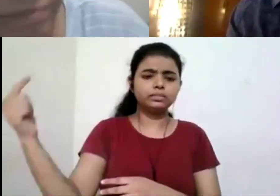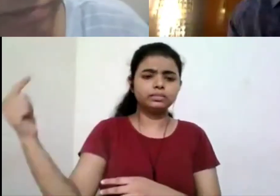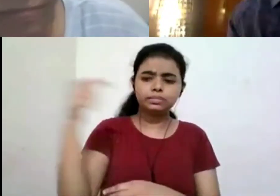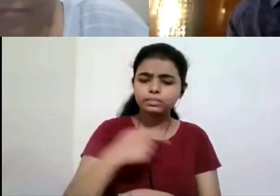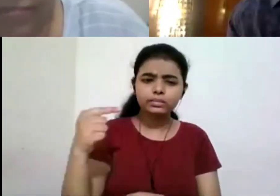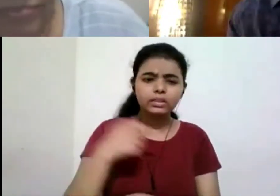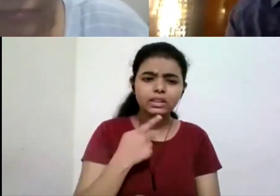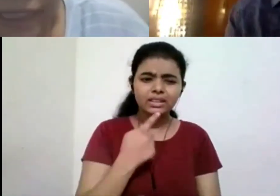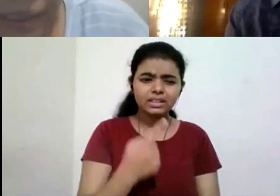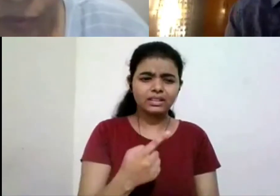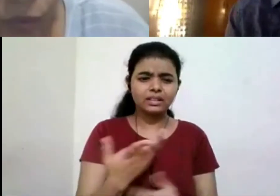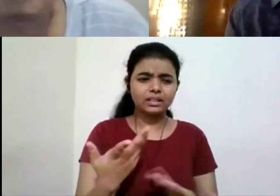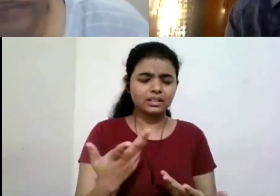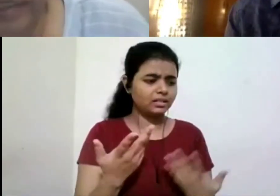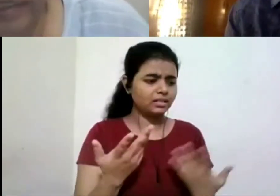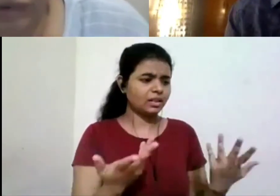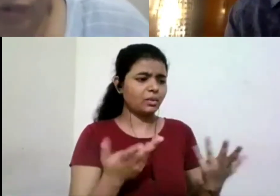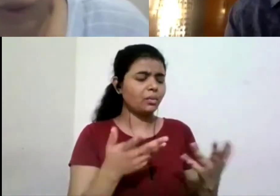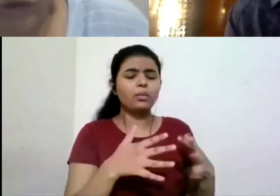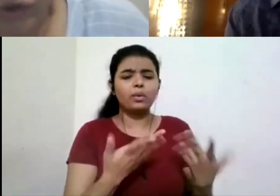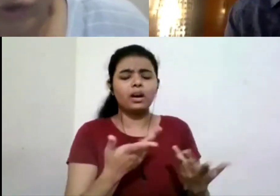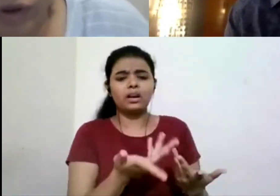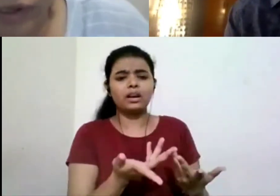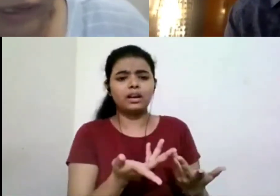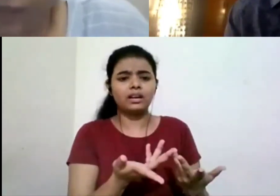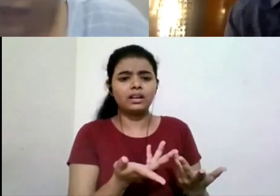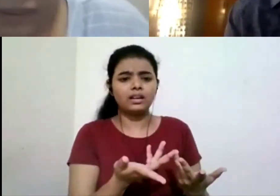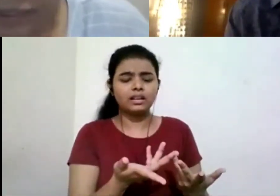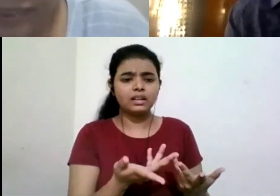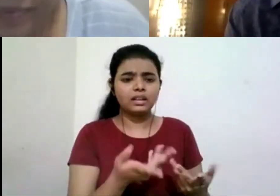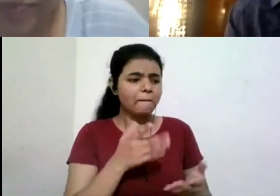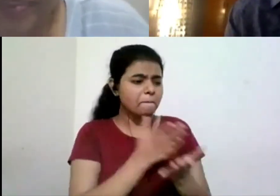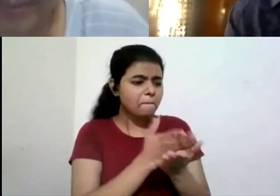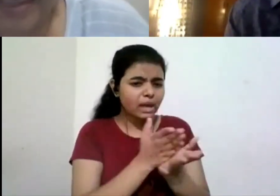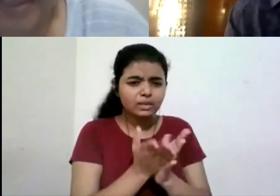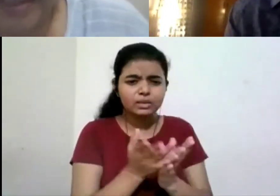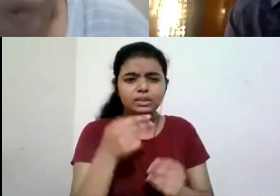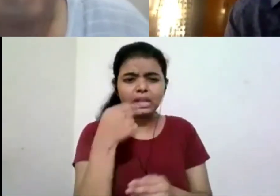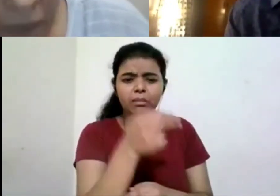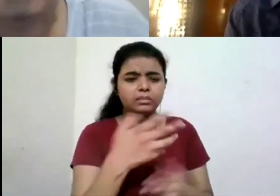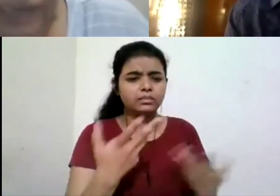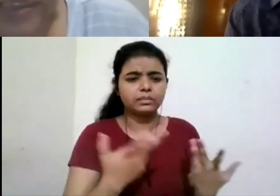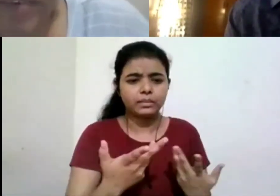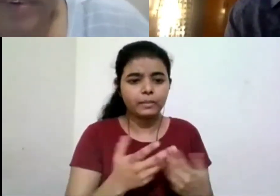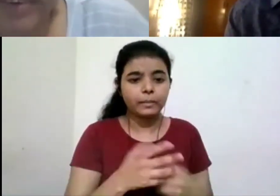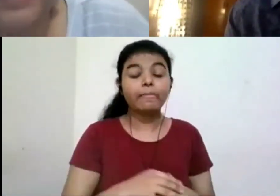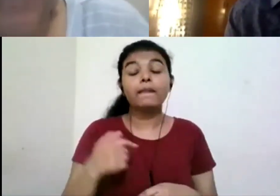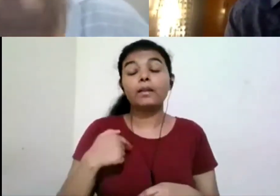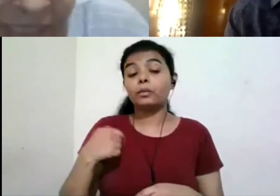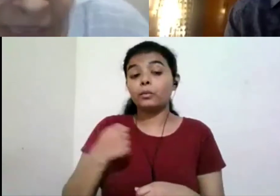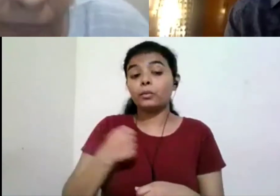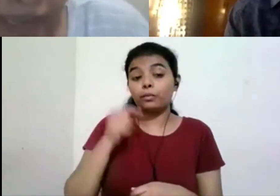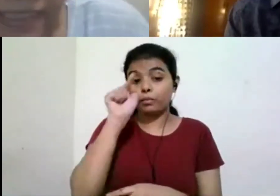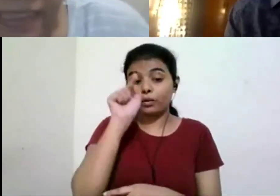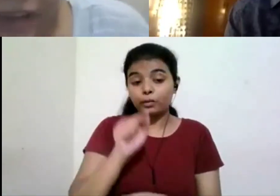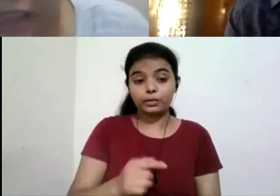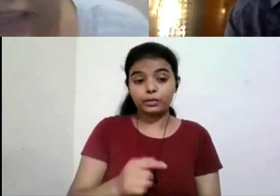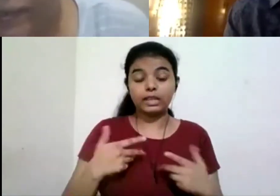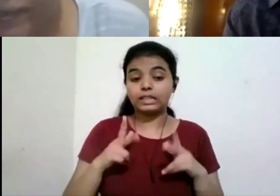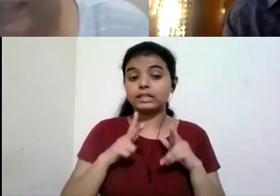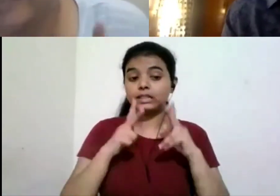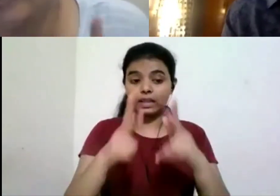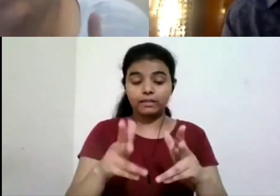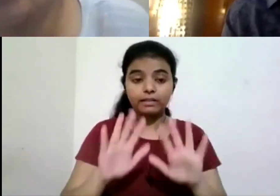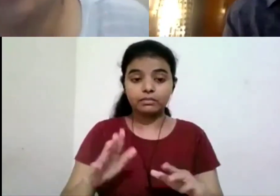saying, but look, what is it? You know, why should you be calling it methods? Now, my point somewhere is this, and this is something I said, I